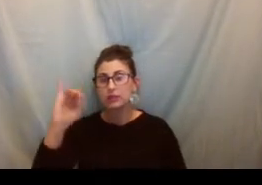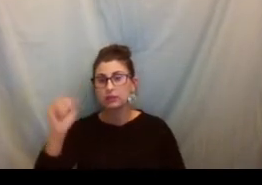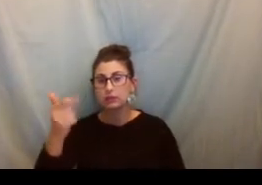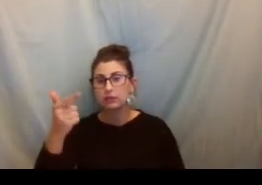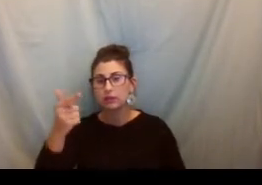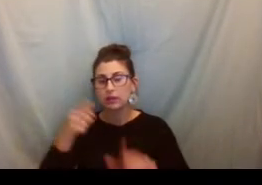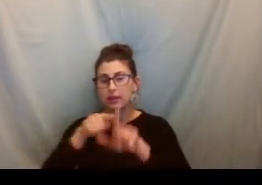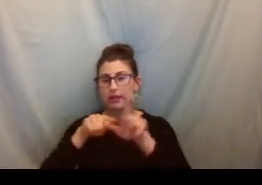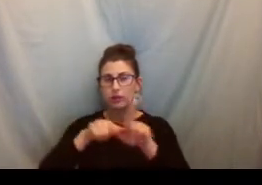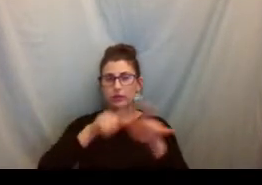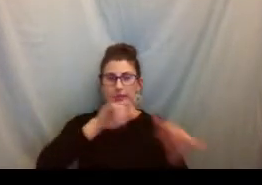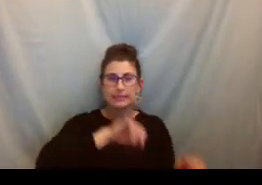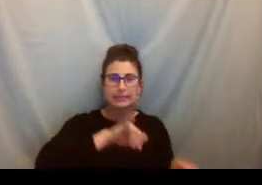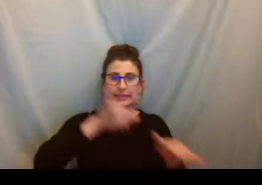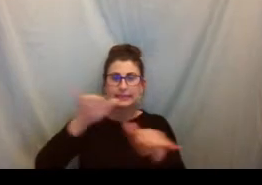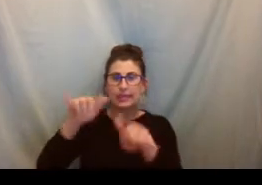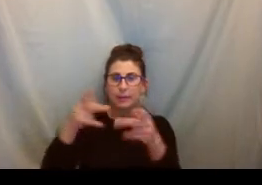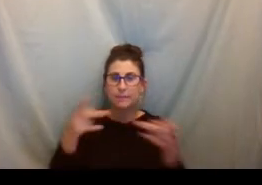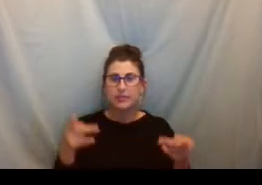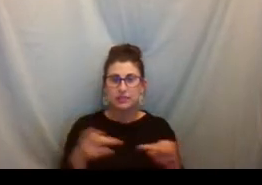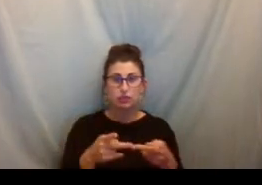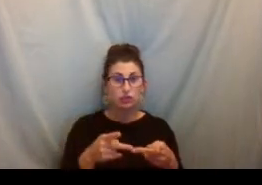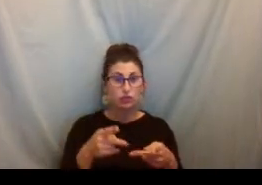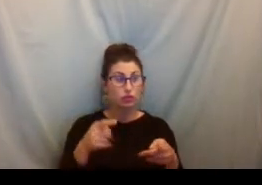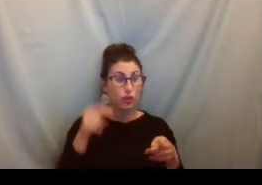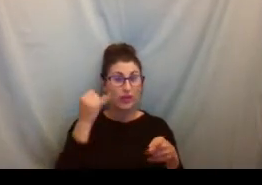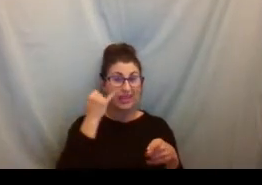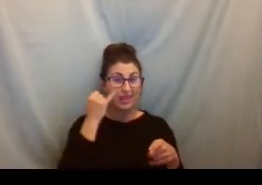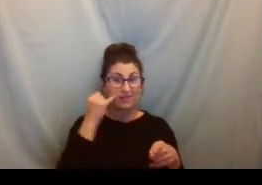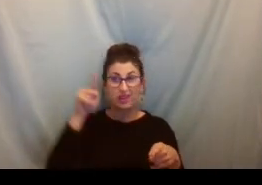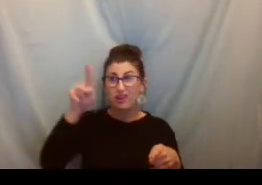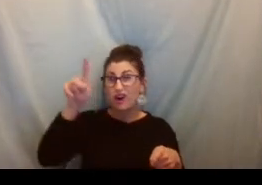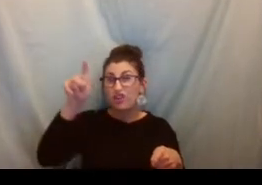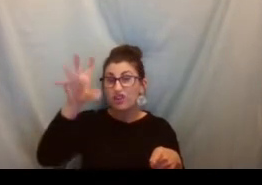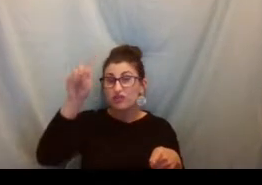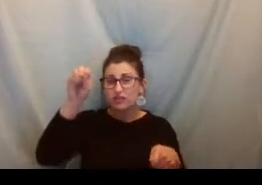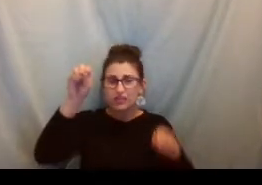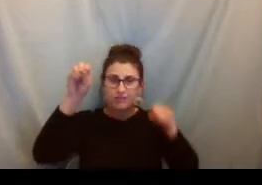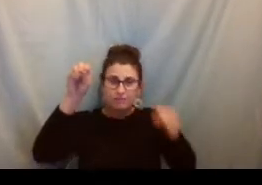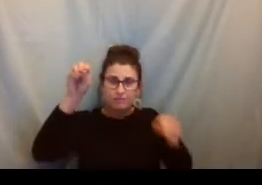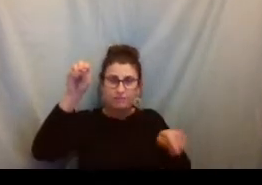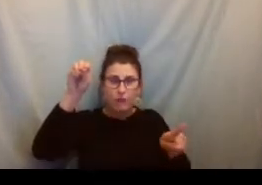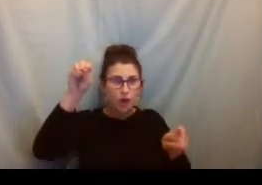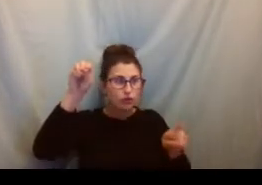position. So if this is 150, this is 150.